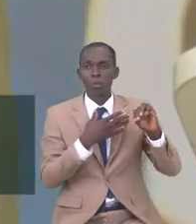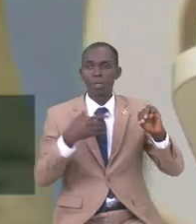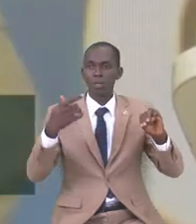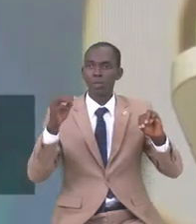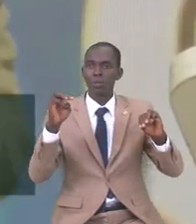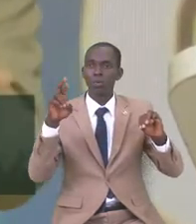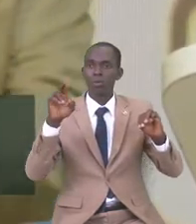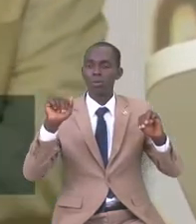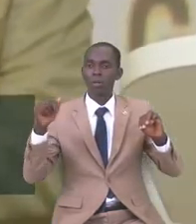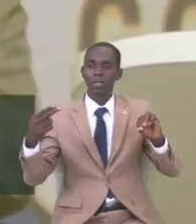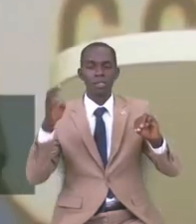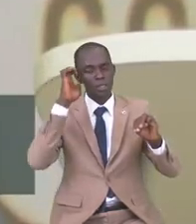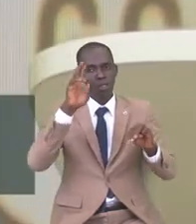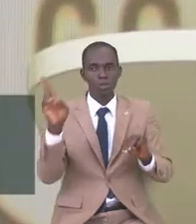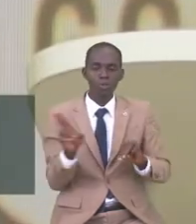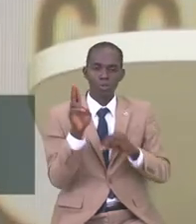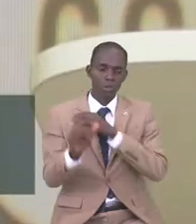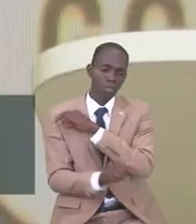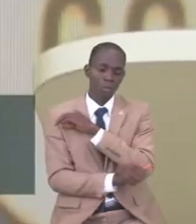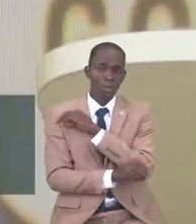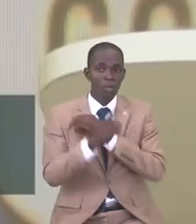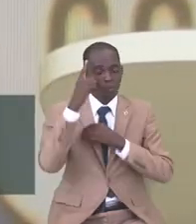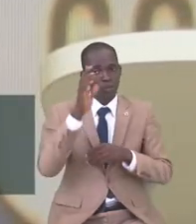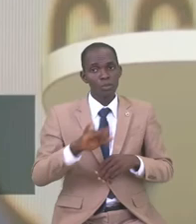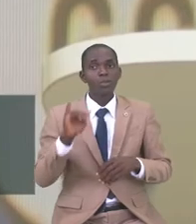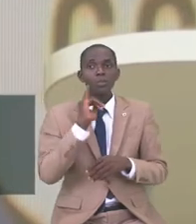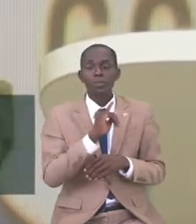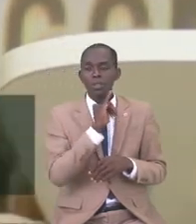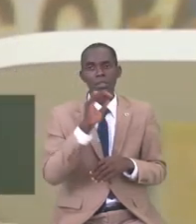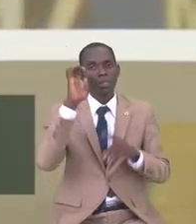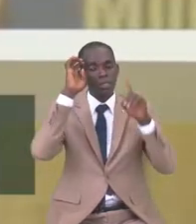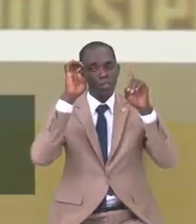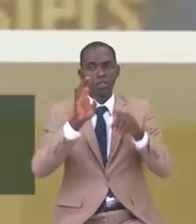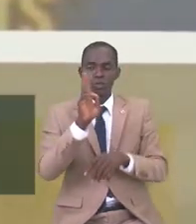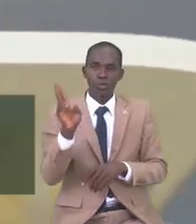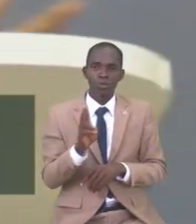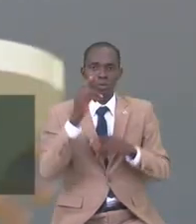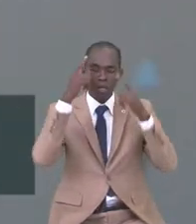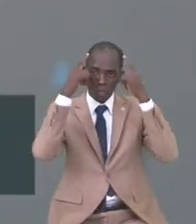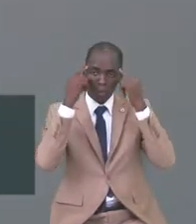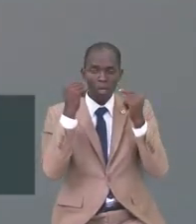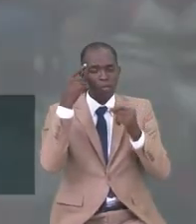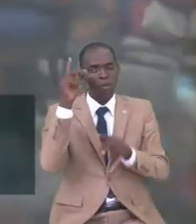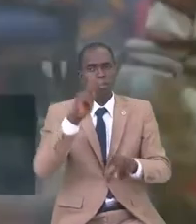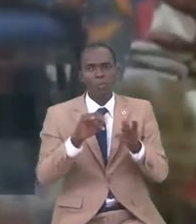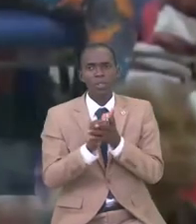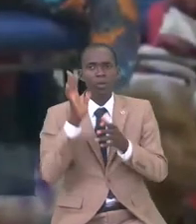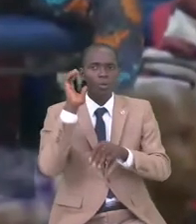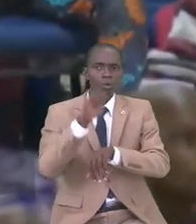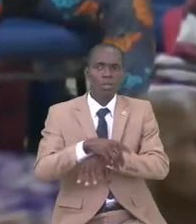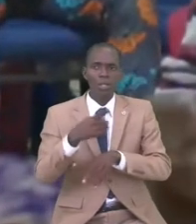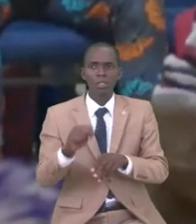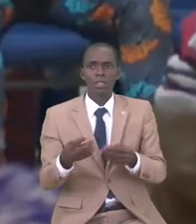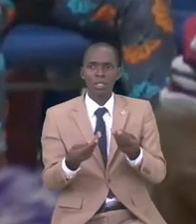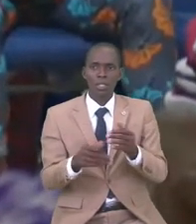Abraham, and for the children of Israel he had a Moses, and for the people that went to conquer the land he